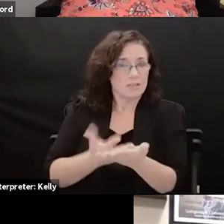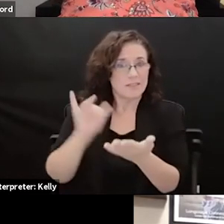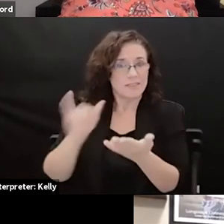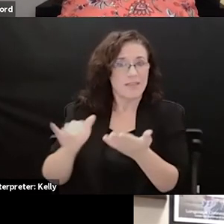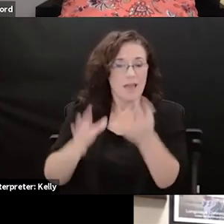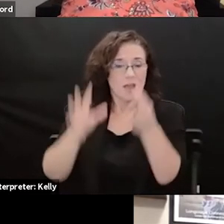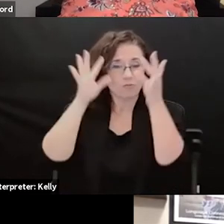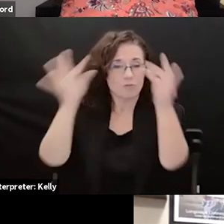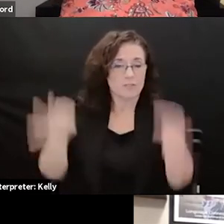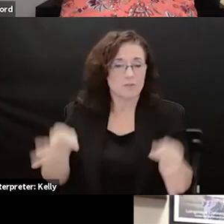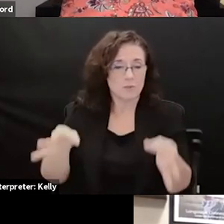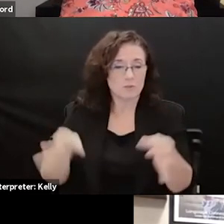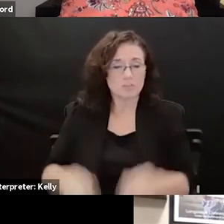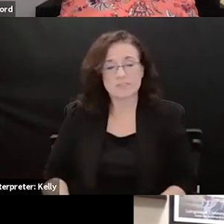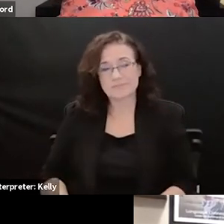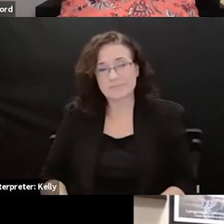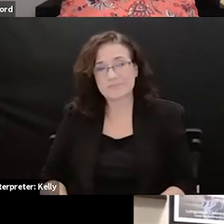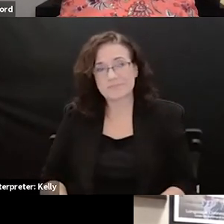resolution